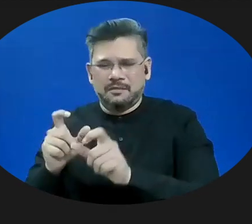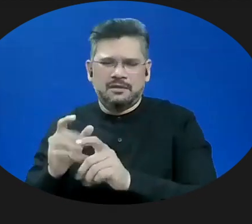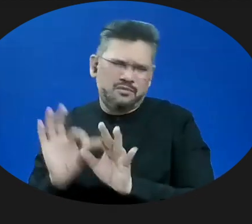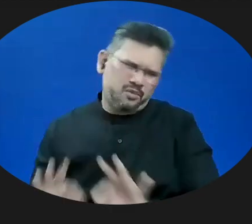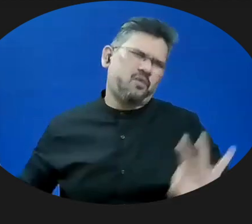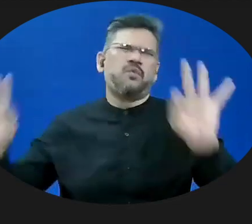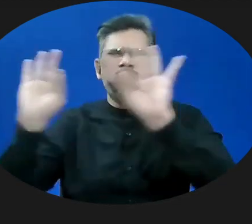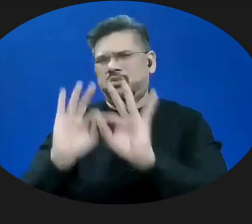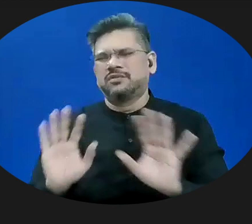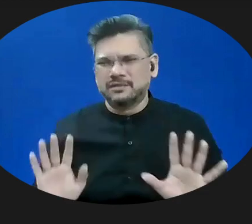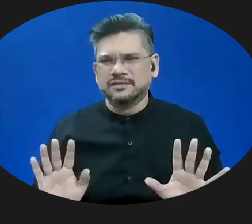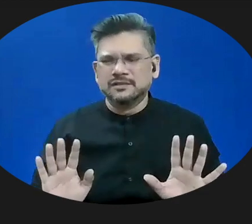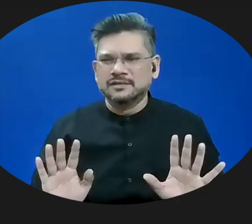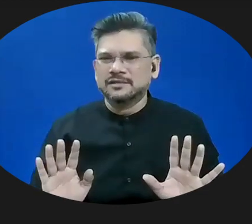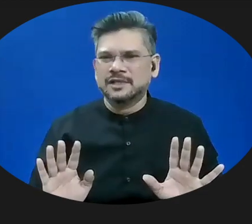they should,